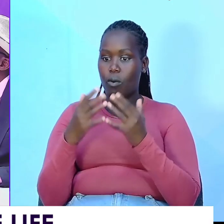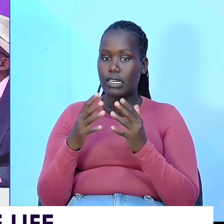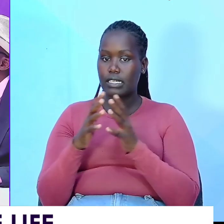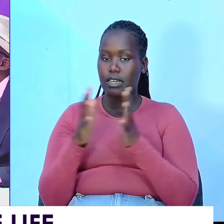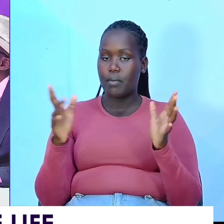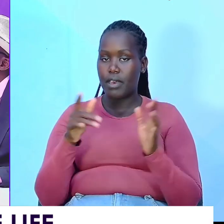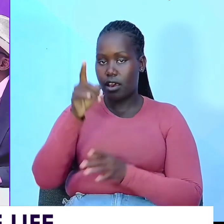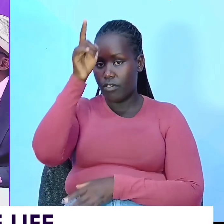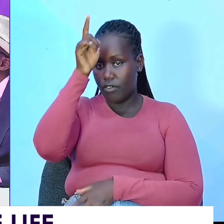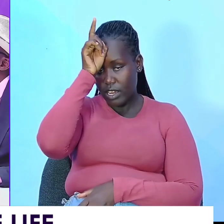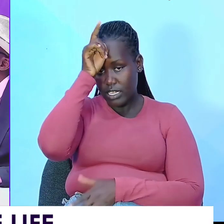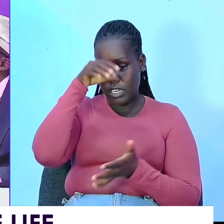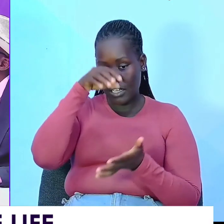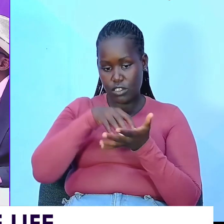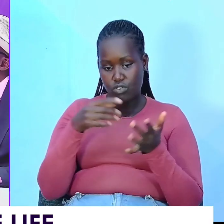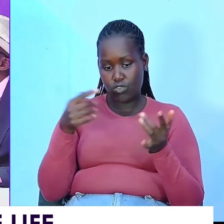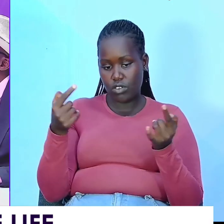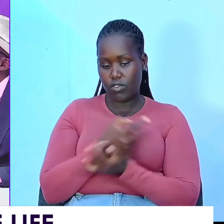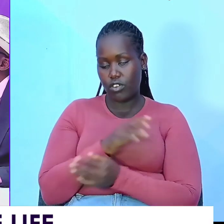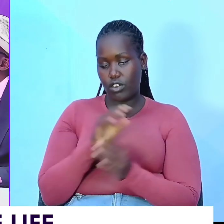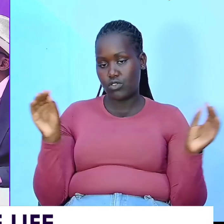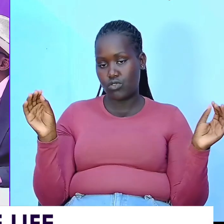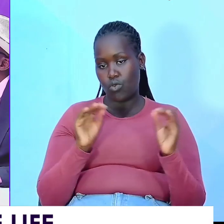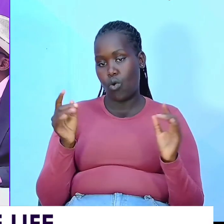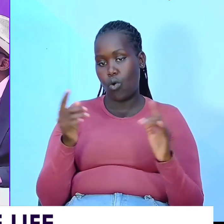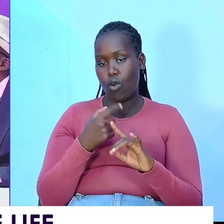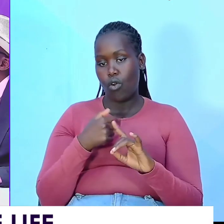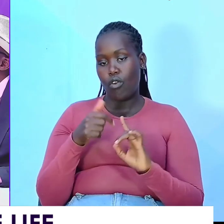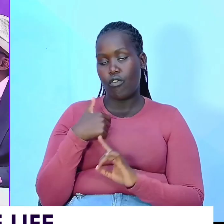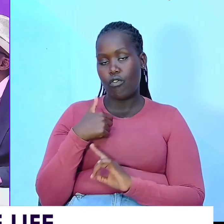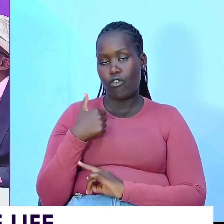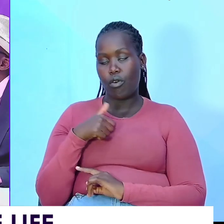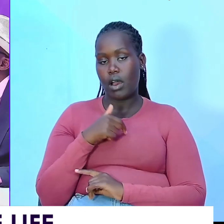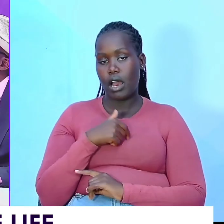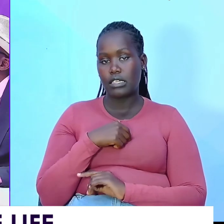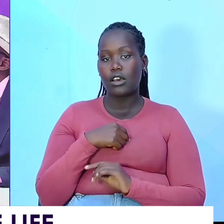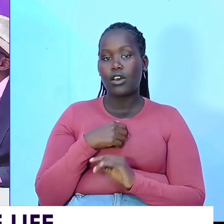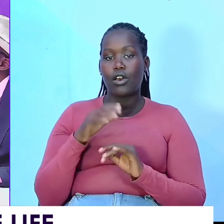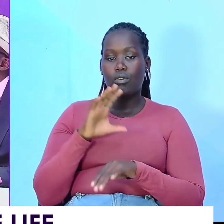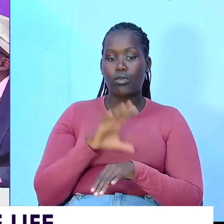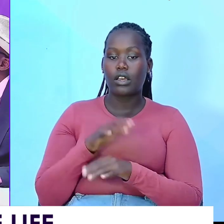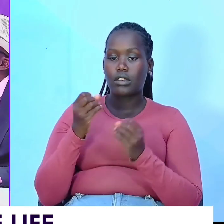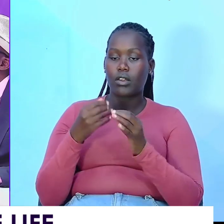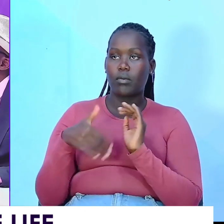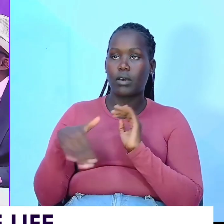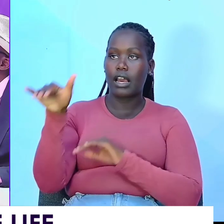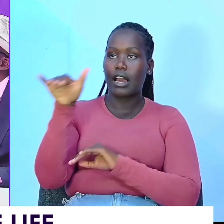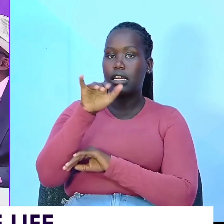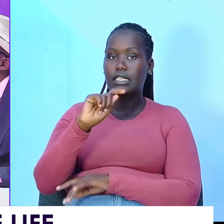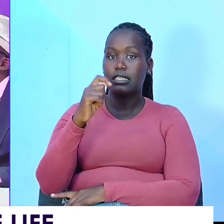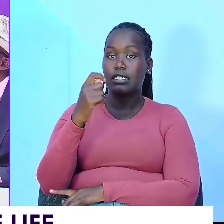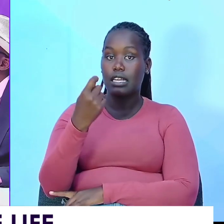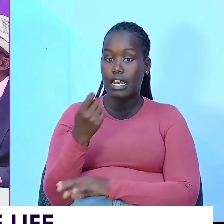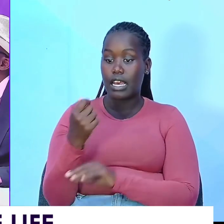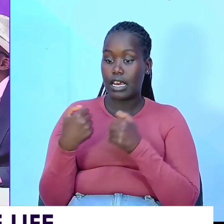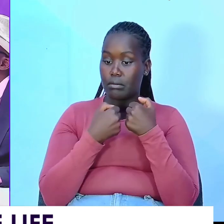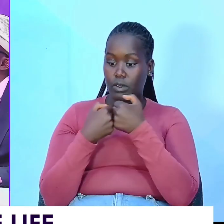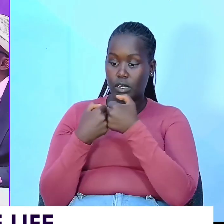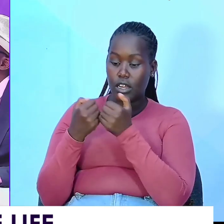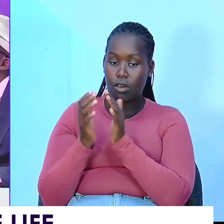situation is not very different from us right now. You'll find that most adults, Kenyans, that are struggling with,